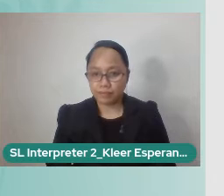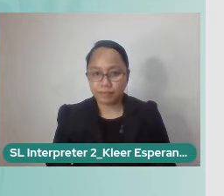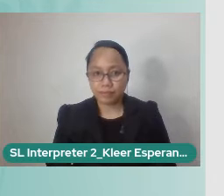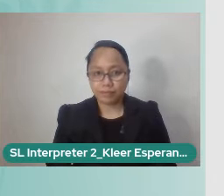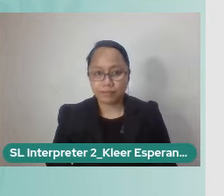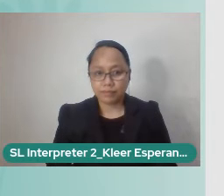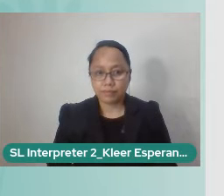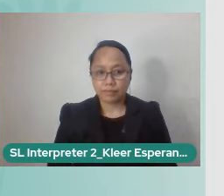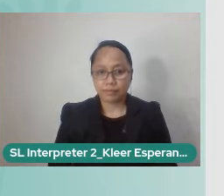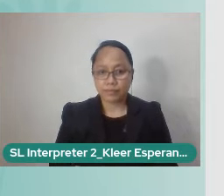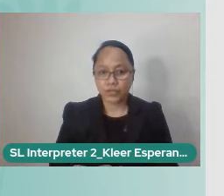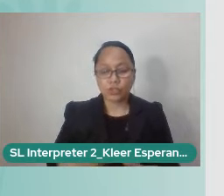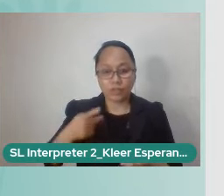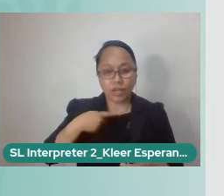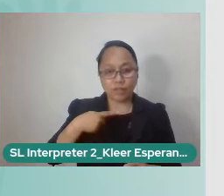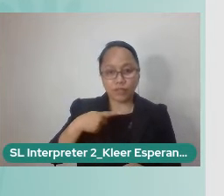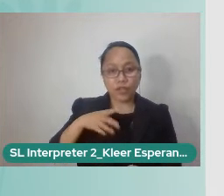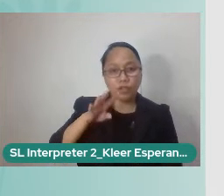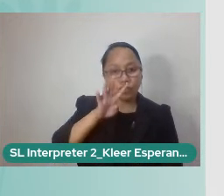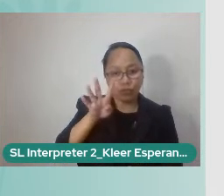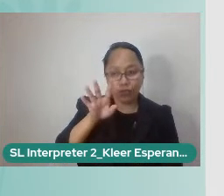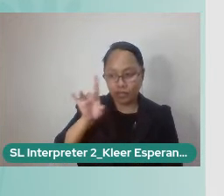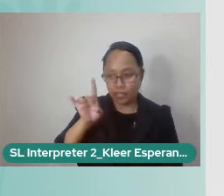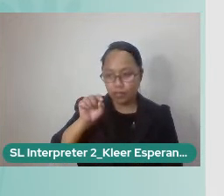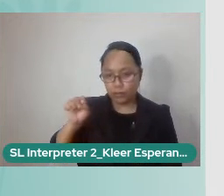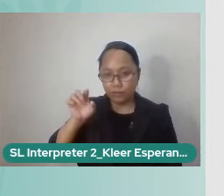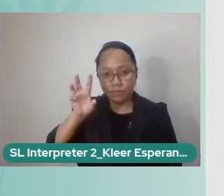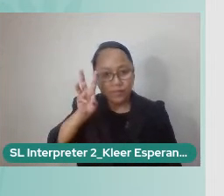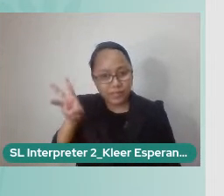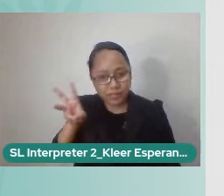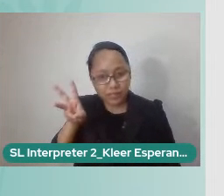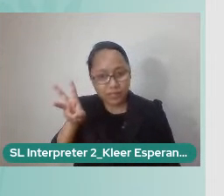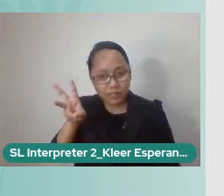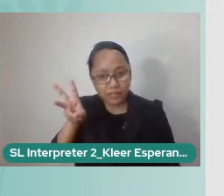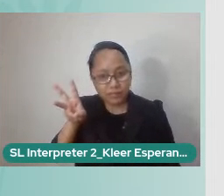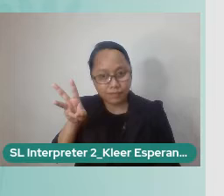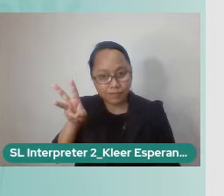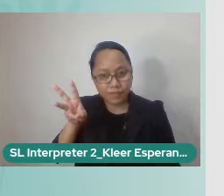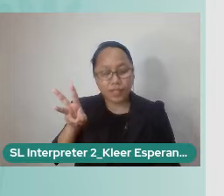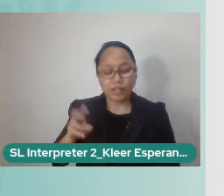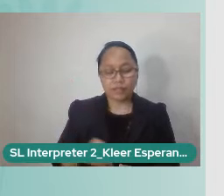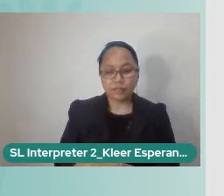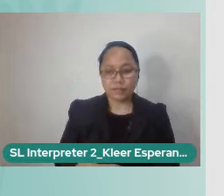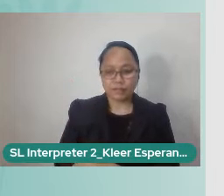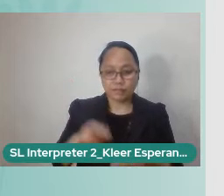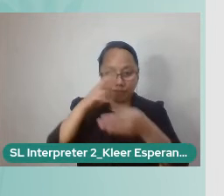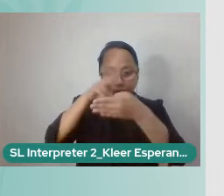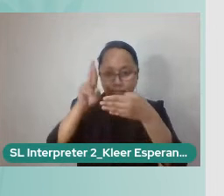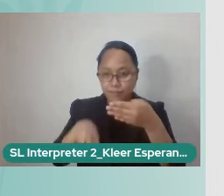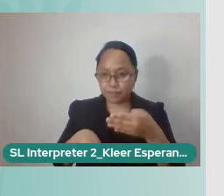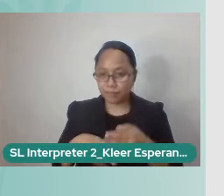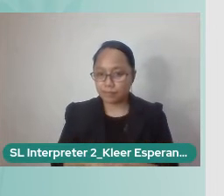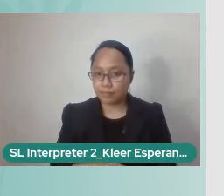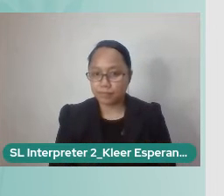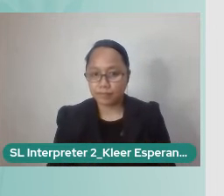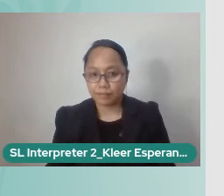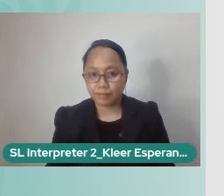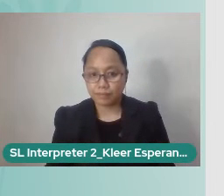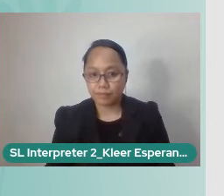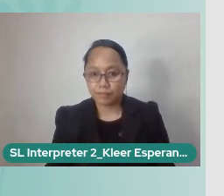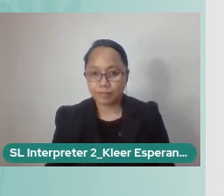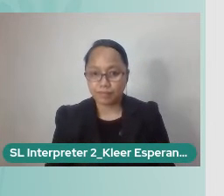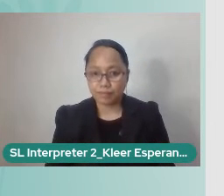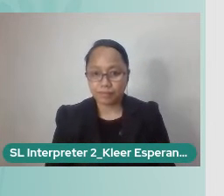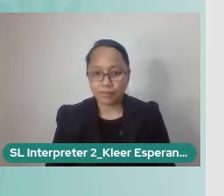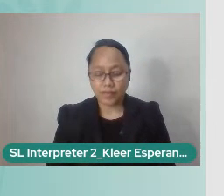the woman still has increased protection against developing CIN3+. And that's the basis for the safety